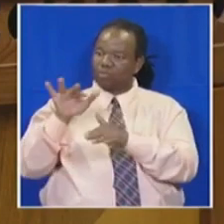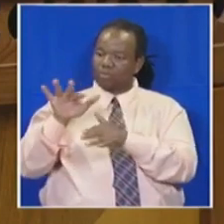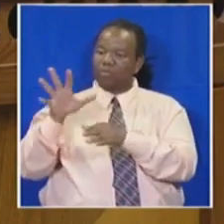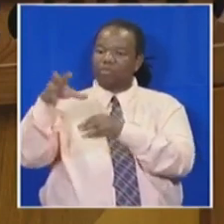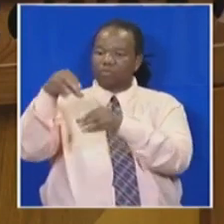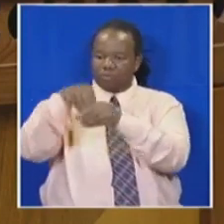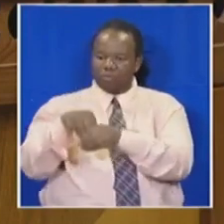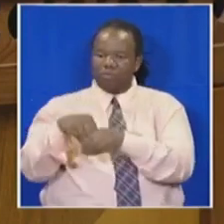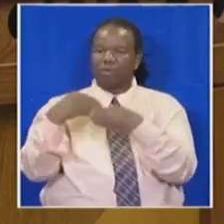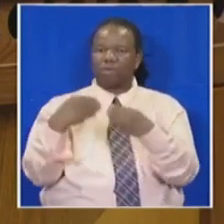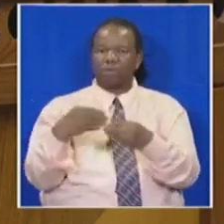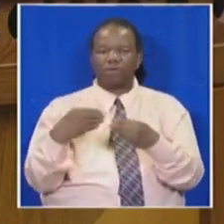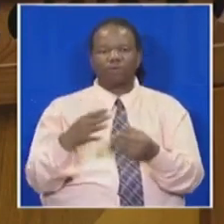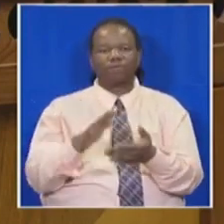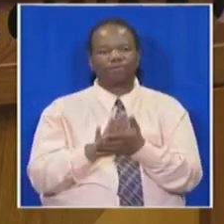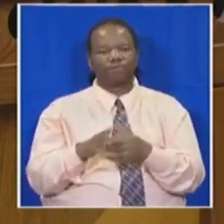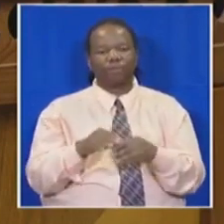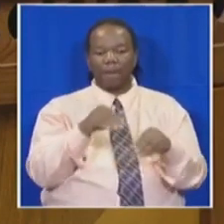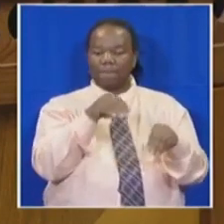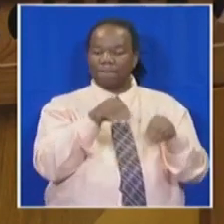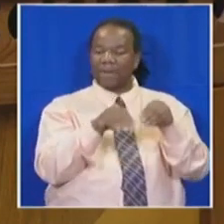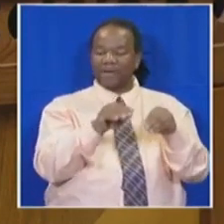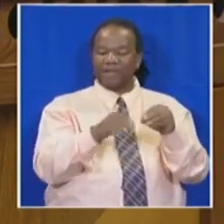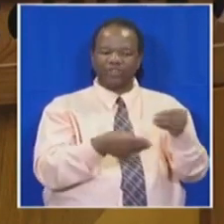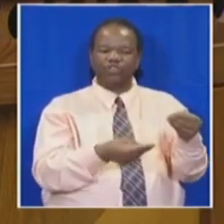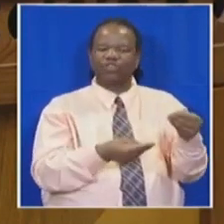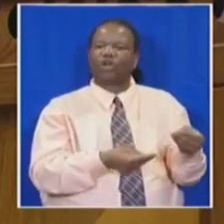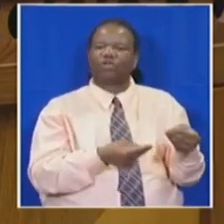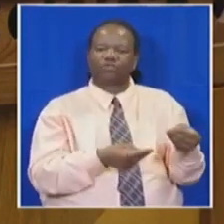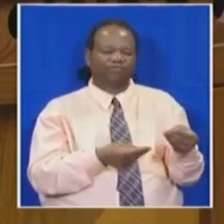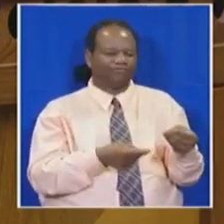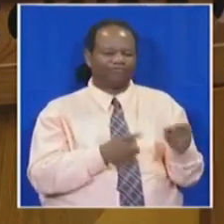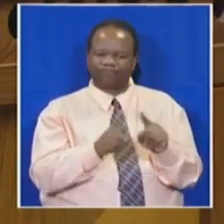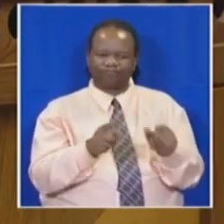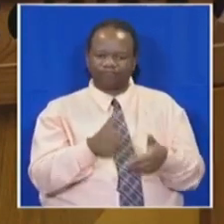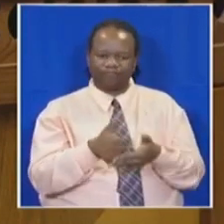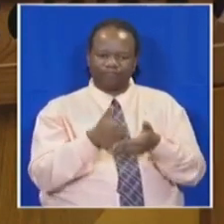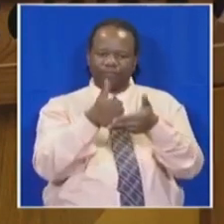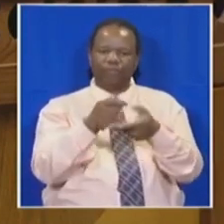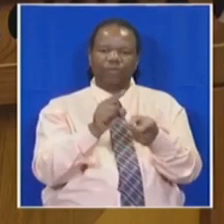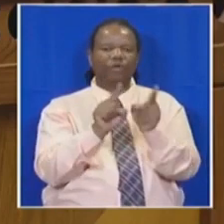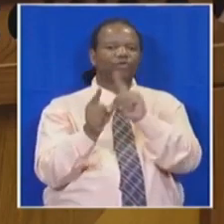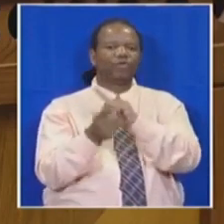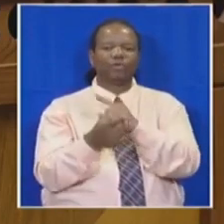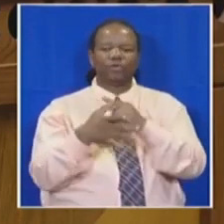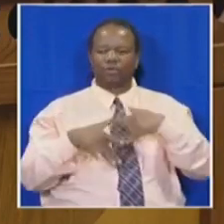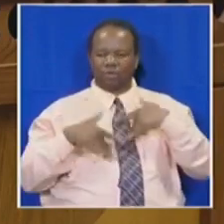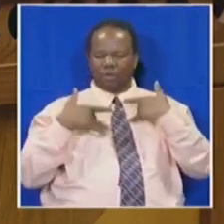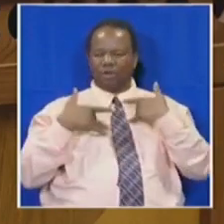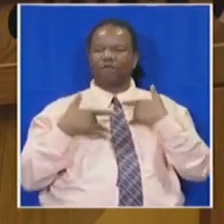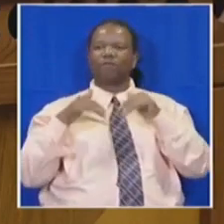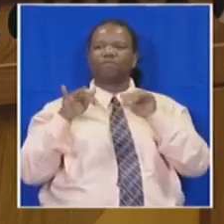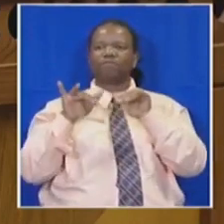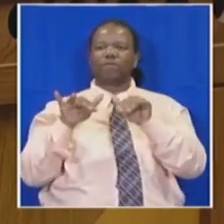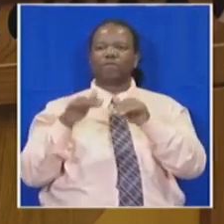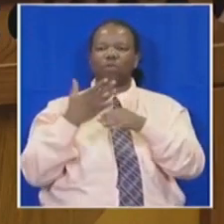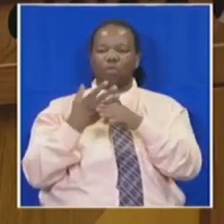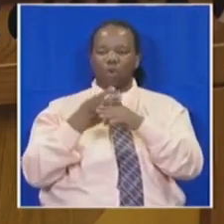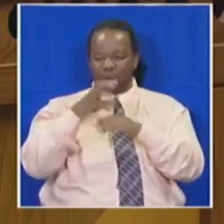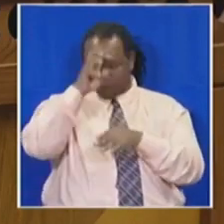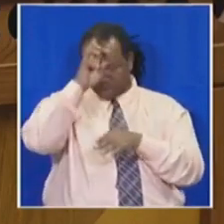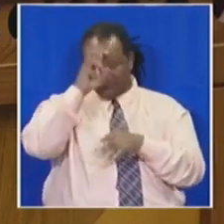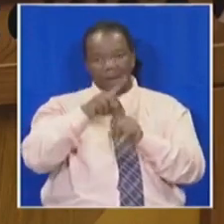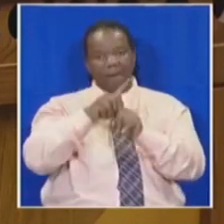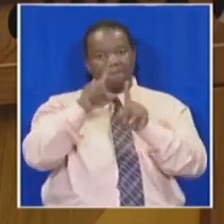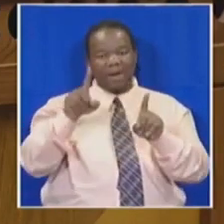businesses. The mining charter is not about improving the living conditions and working conditions of mine workers. It is a way to force